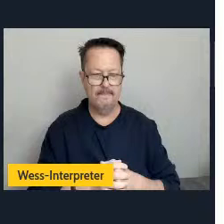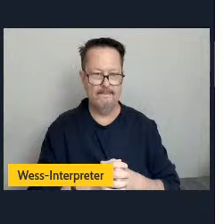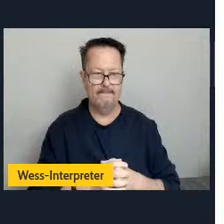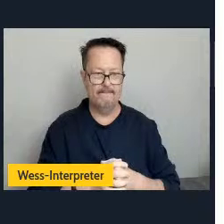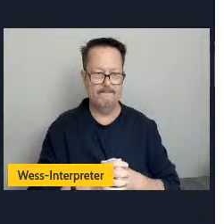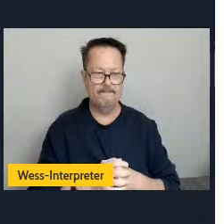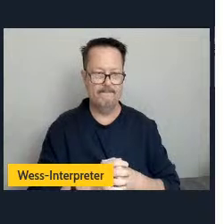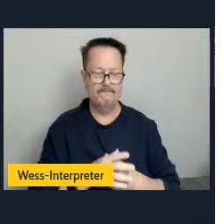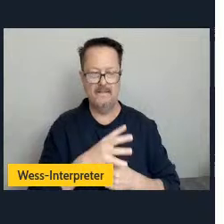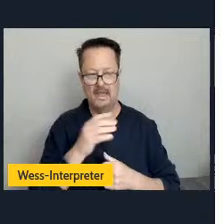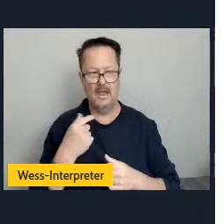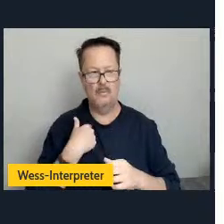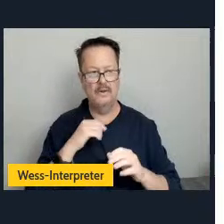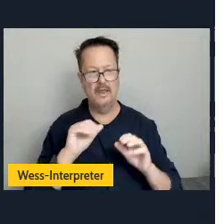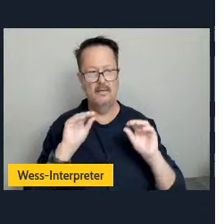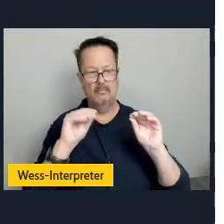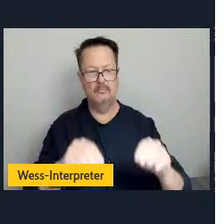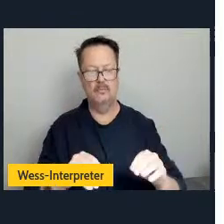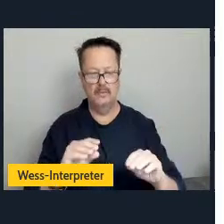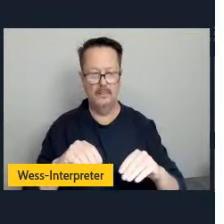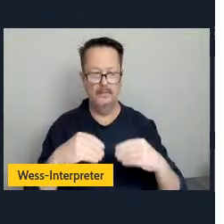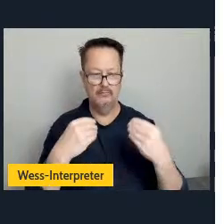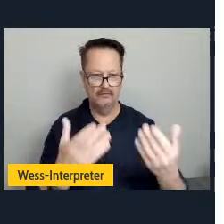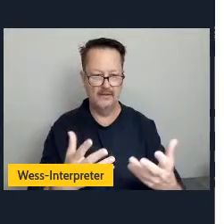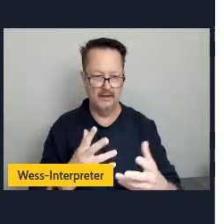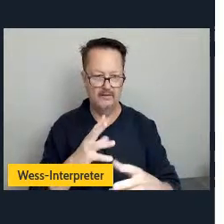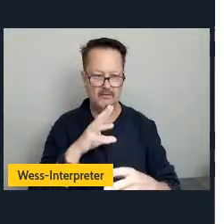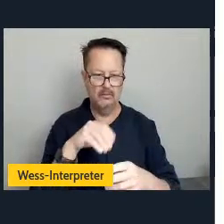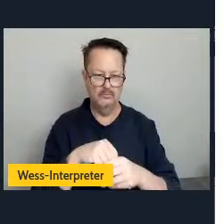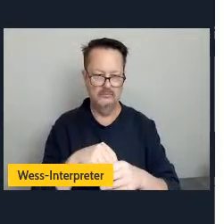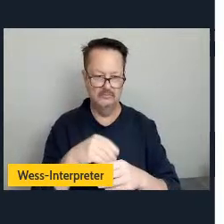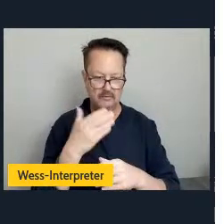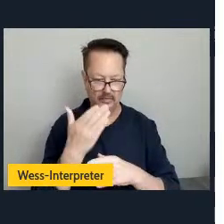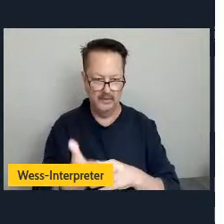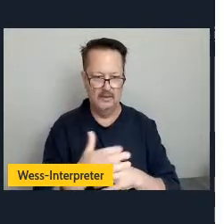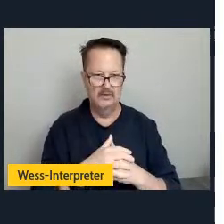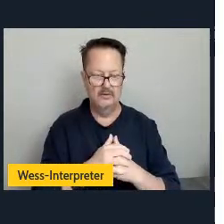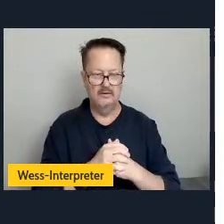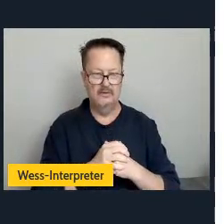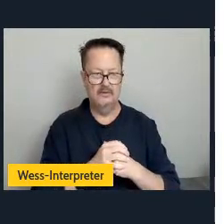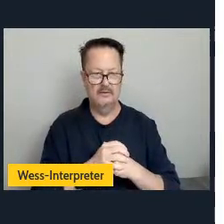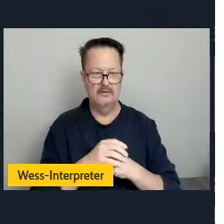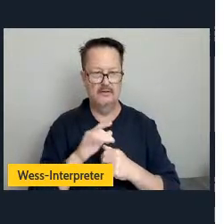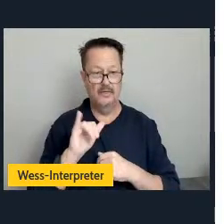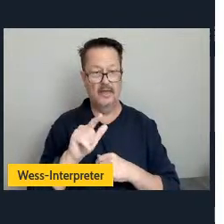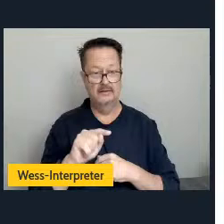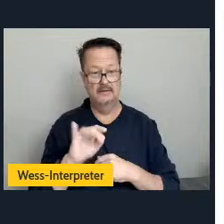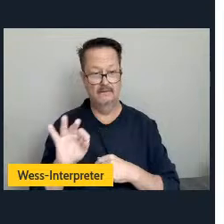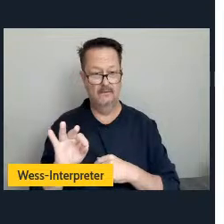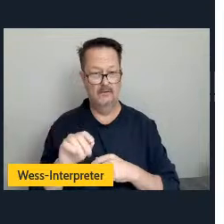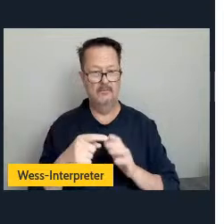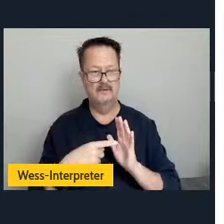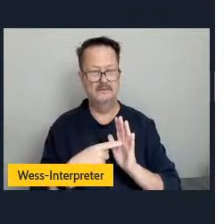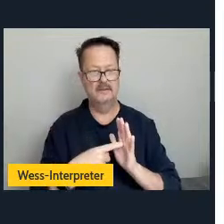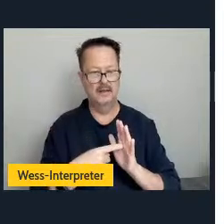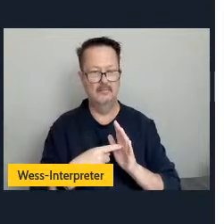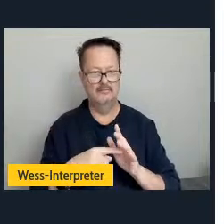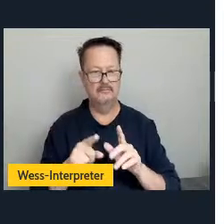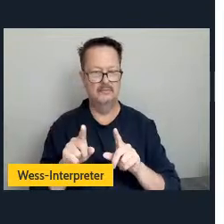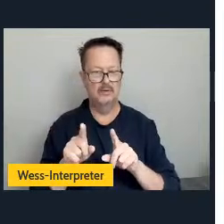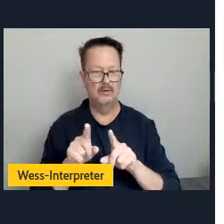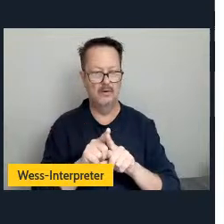and we can put in our provider configuration here. And this Terraform example is also